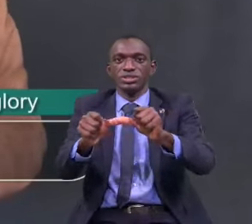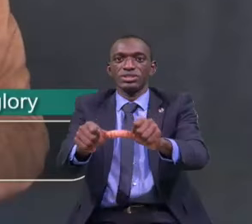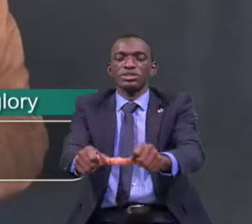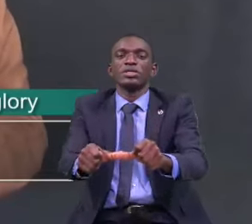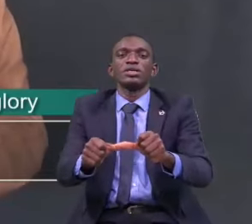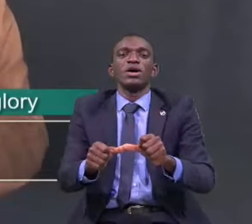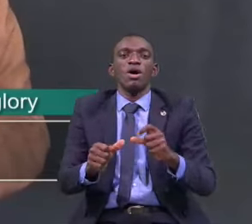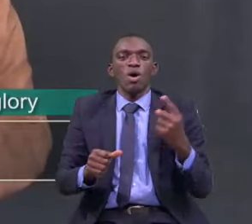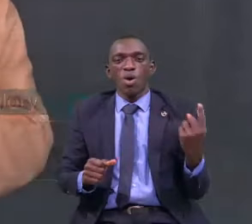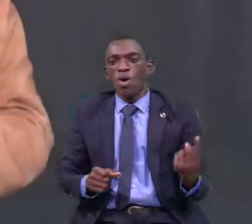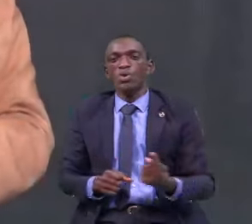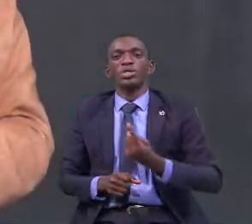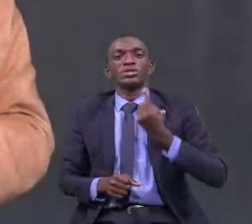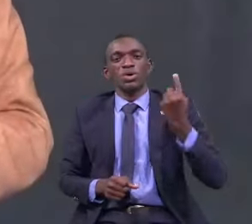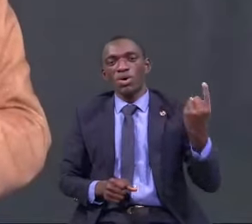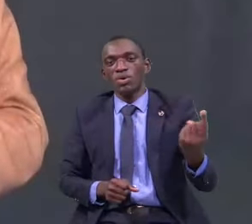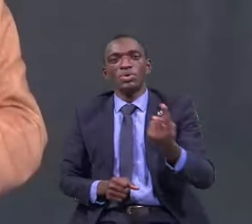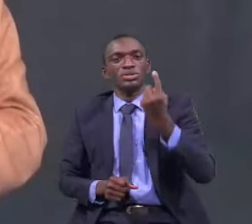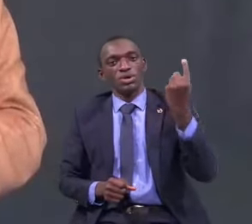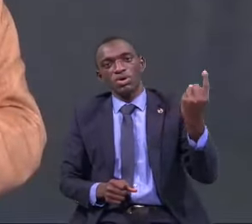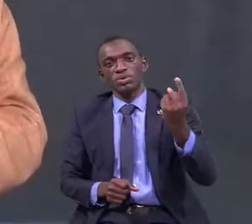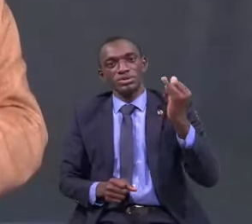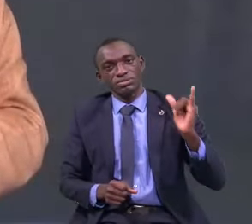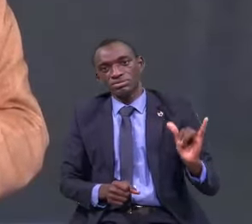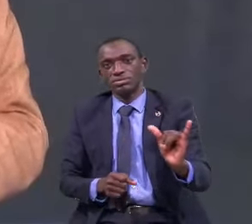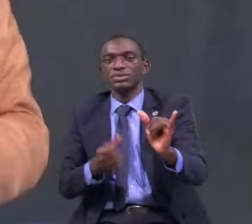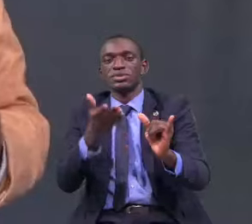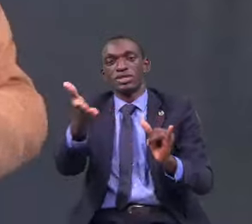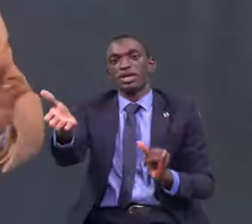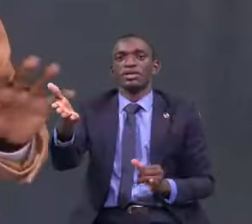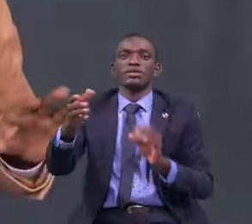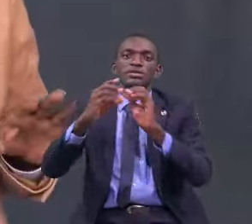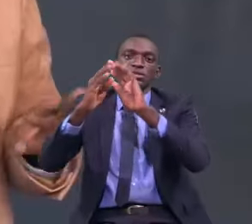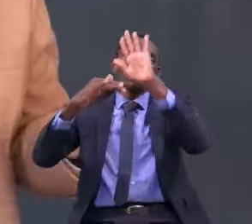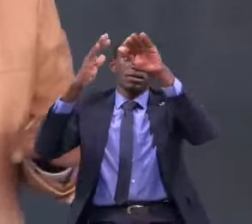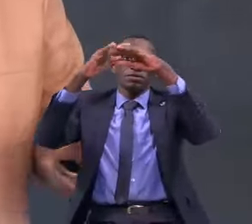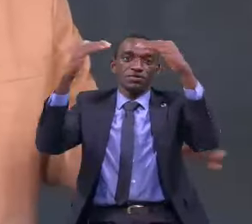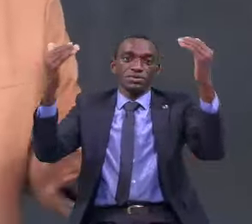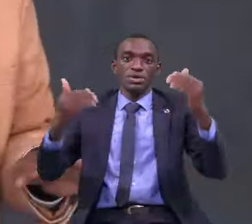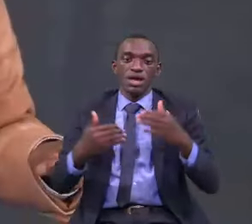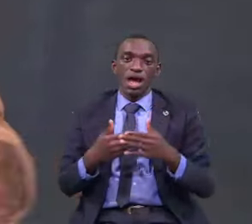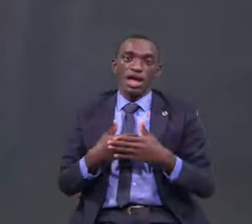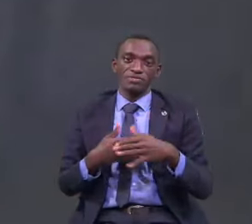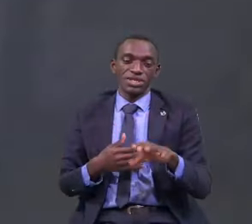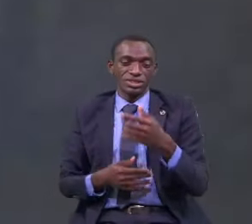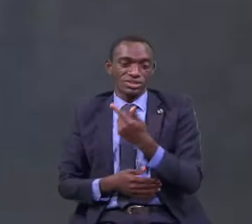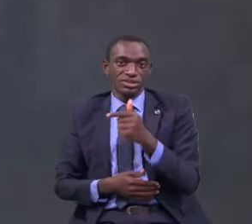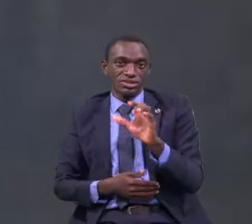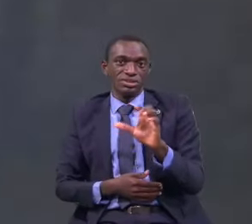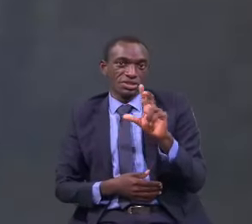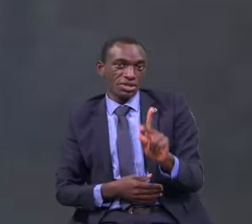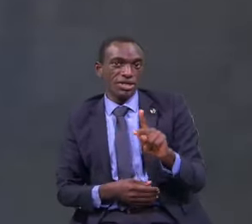Always, always, always there. Vous y serez pour toujours. After this GCK of